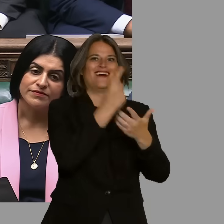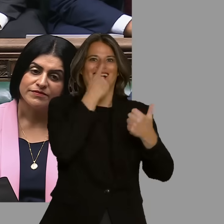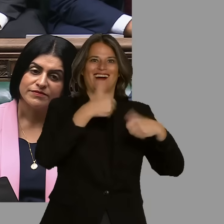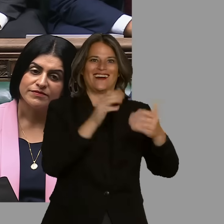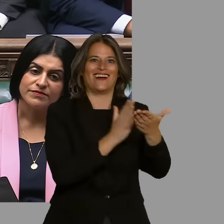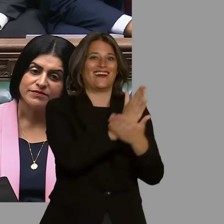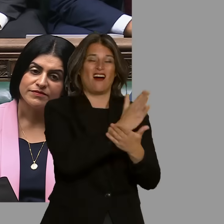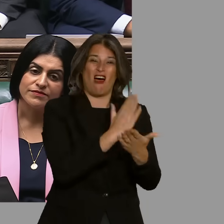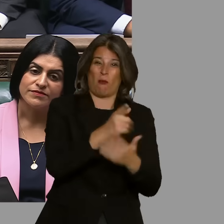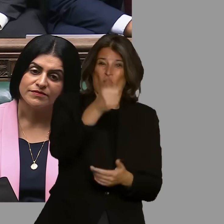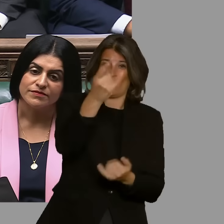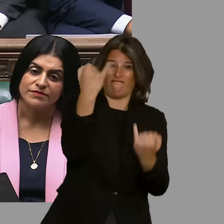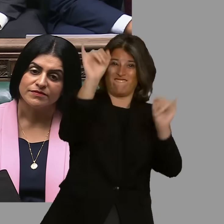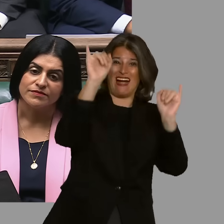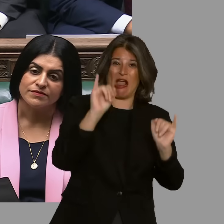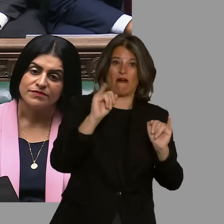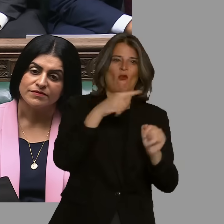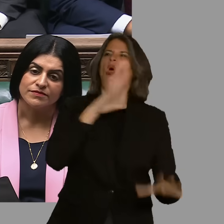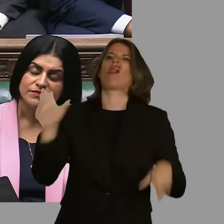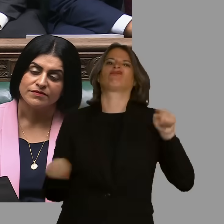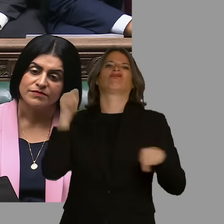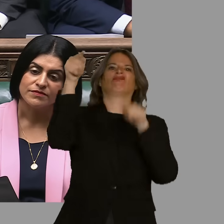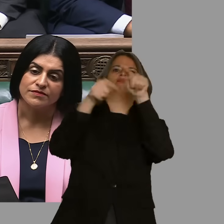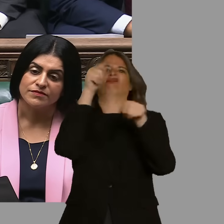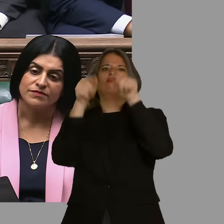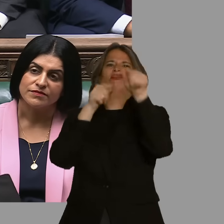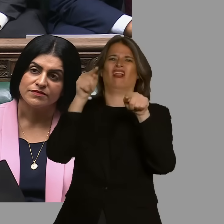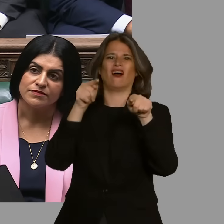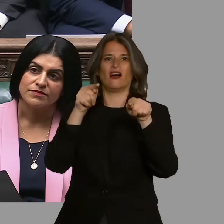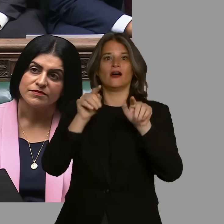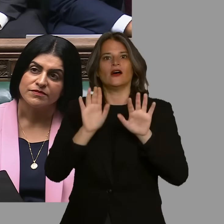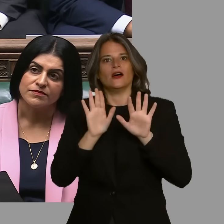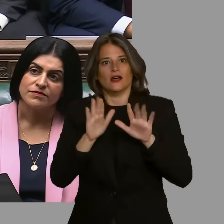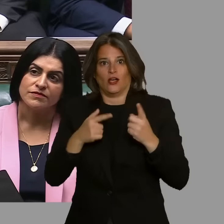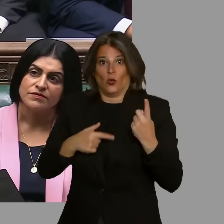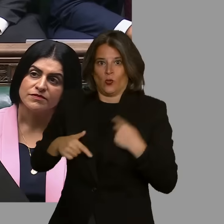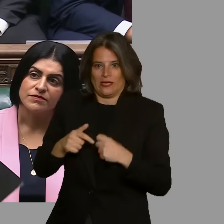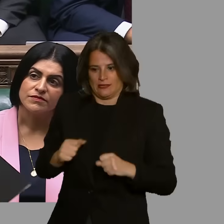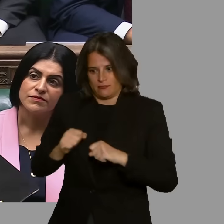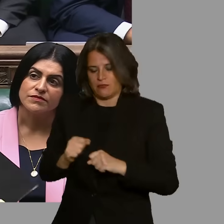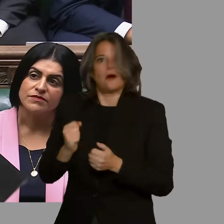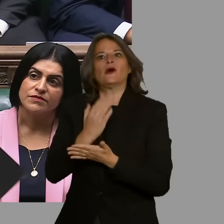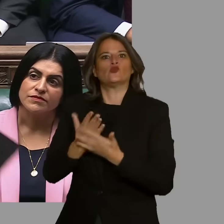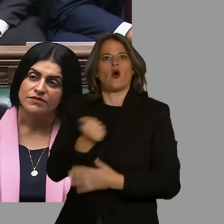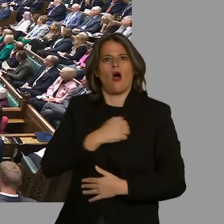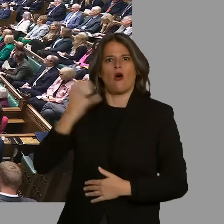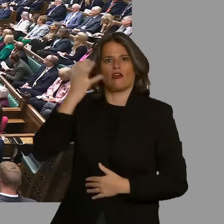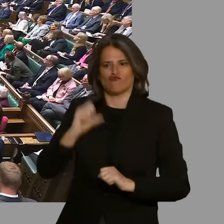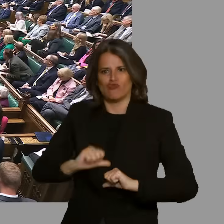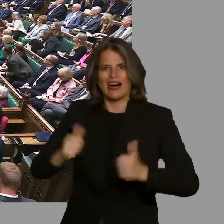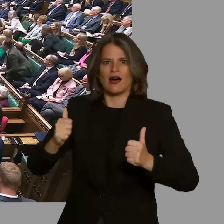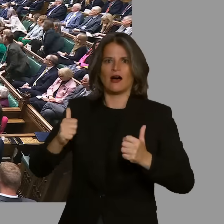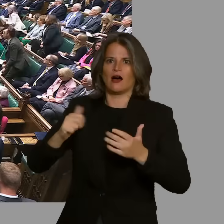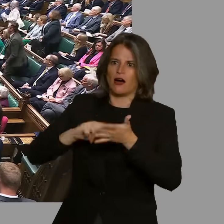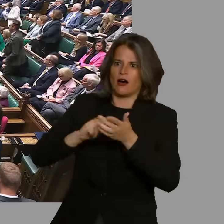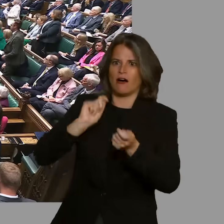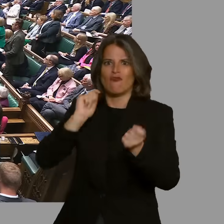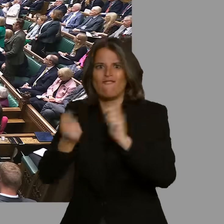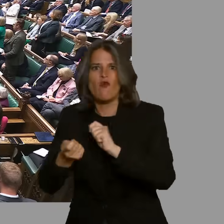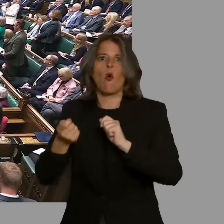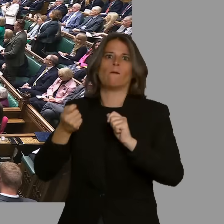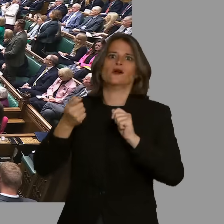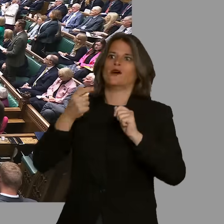new opportunities for young people. Labour's building a better future. They can't even come to terms with their past.